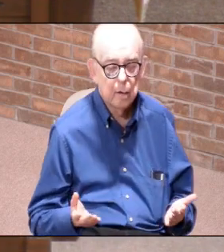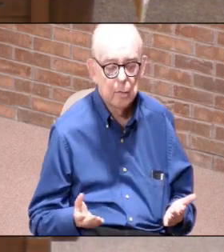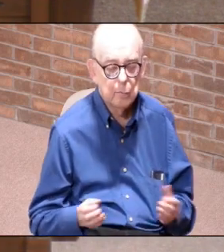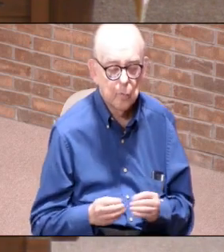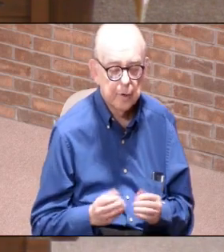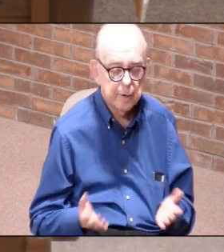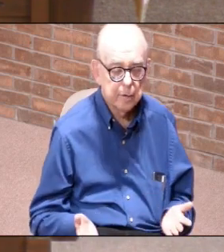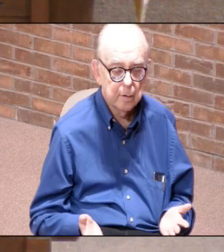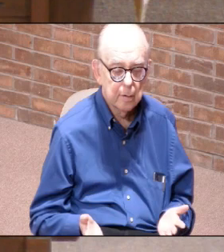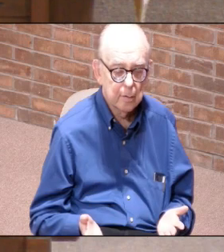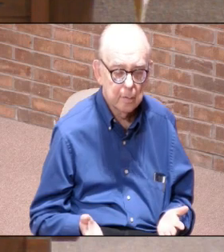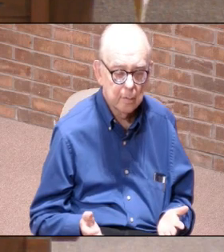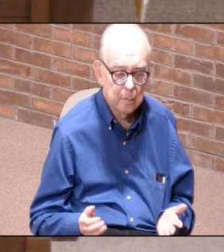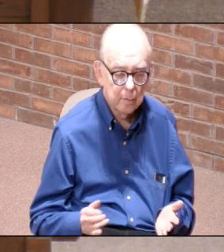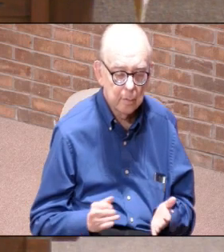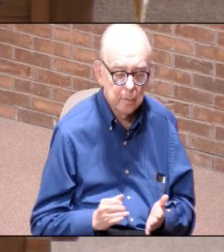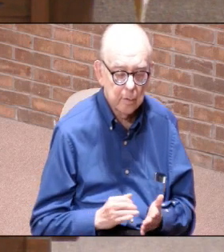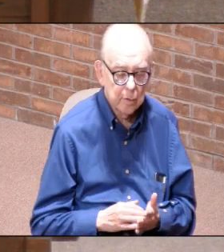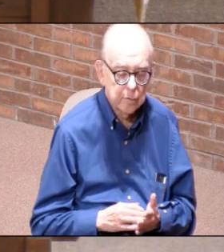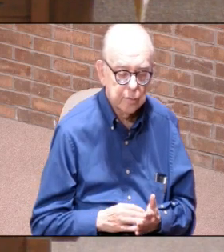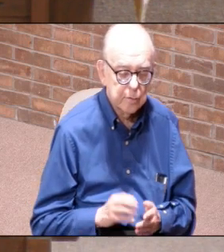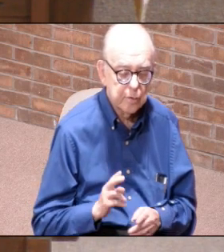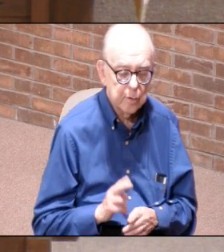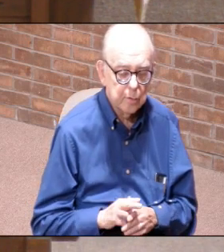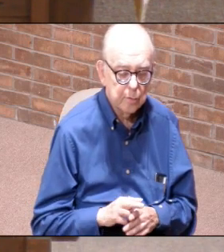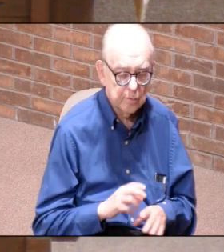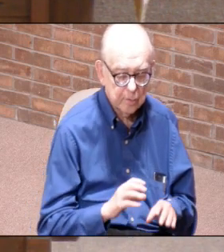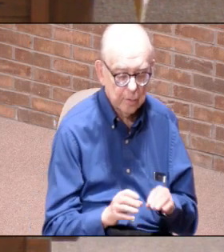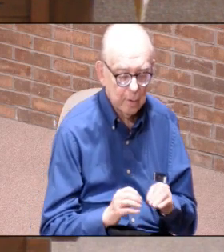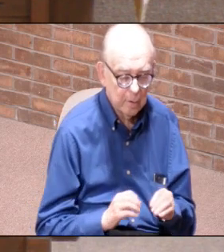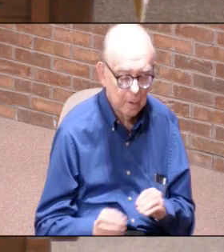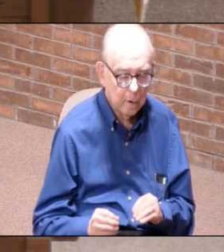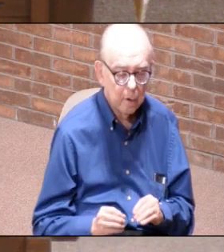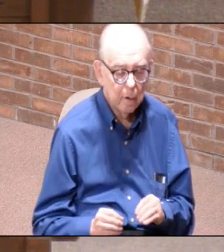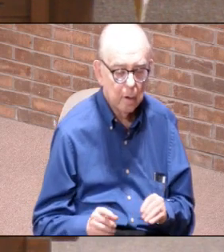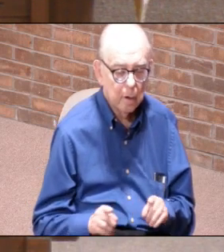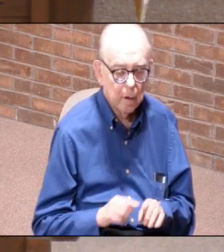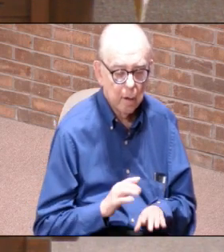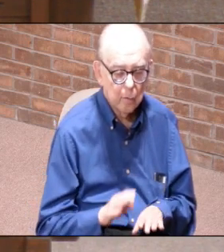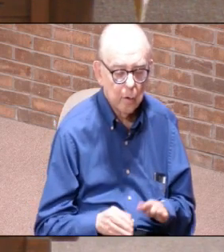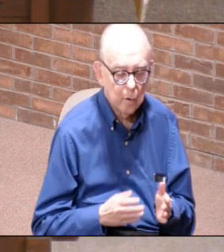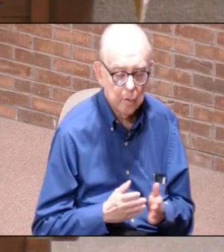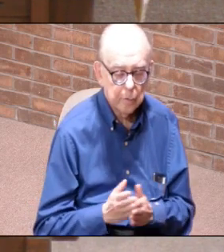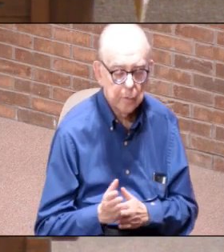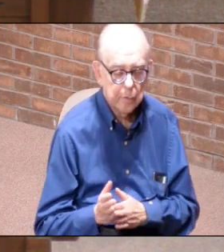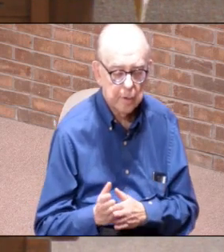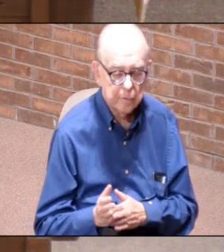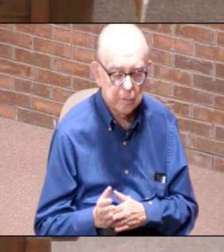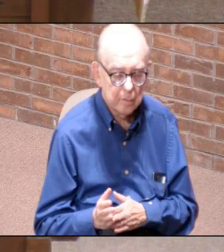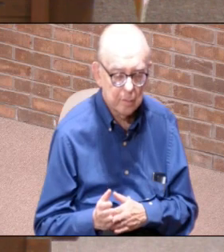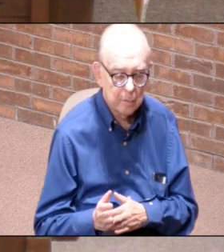here to unpack as we walk through these.